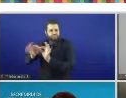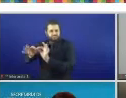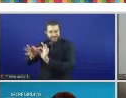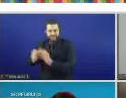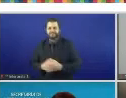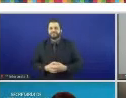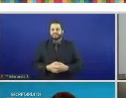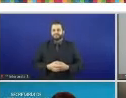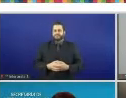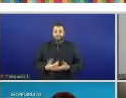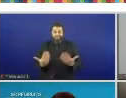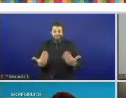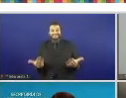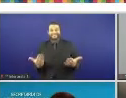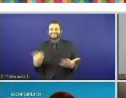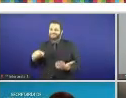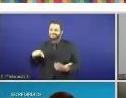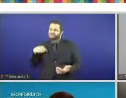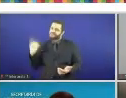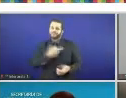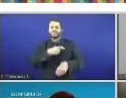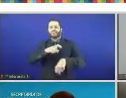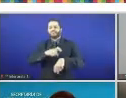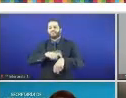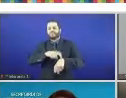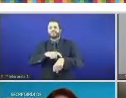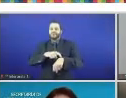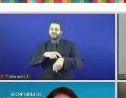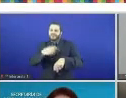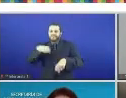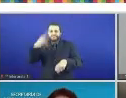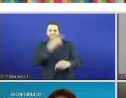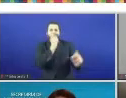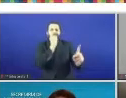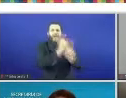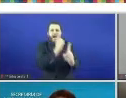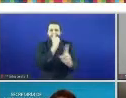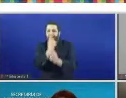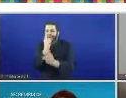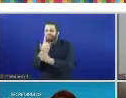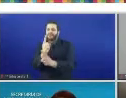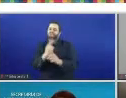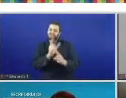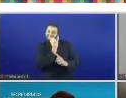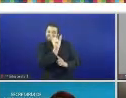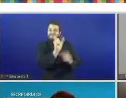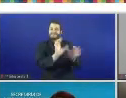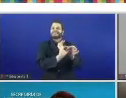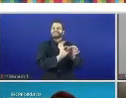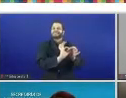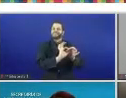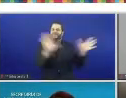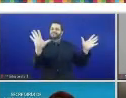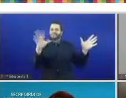of illiberal democracies. Not just that, the growth of elected autocracies. So in